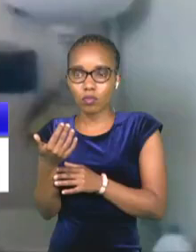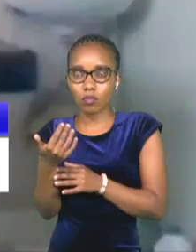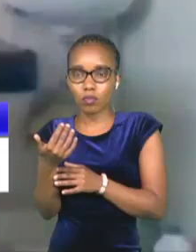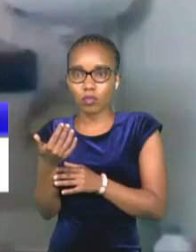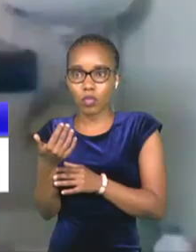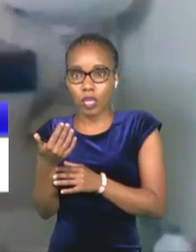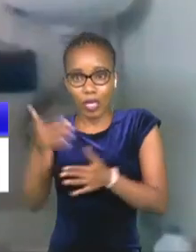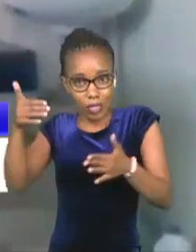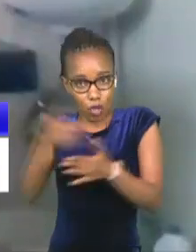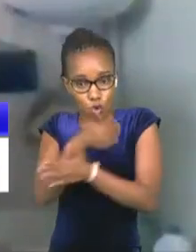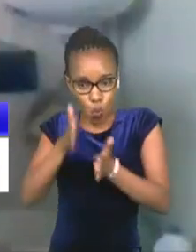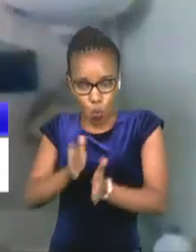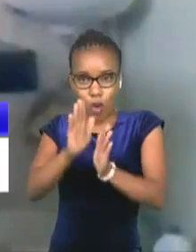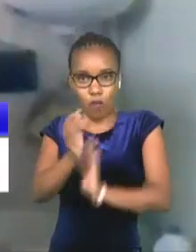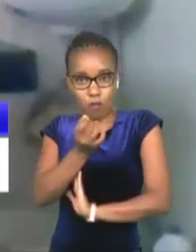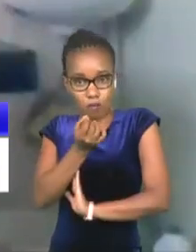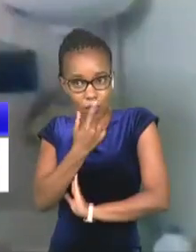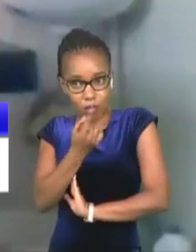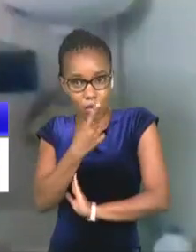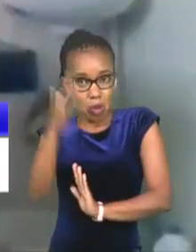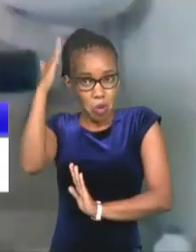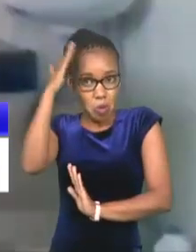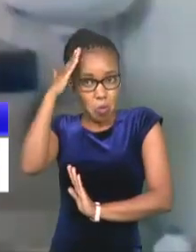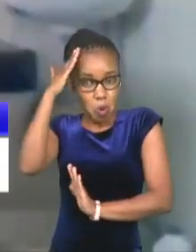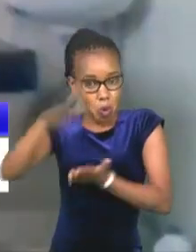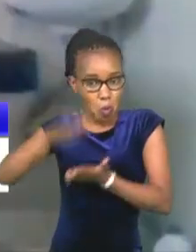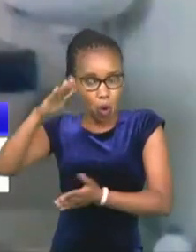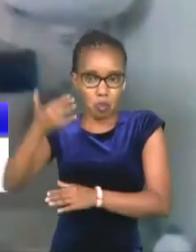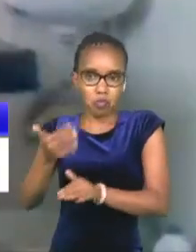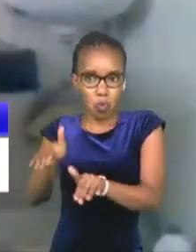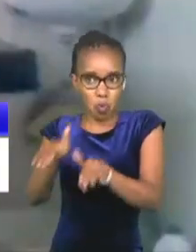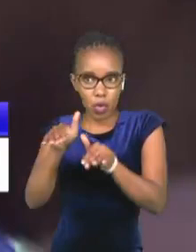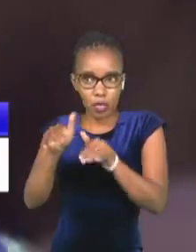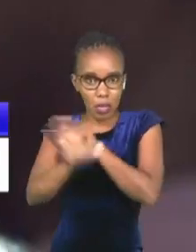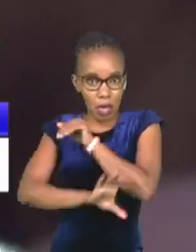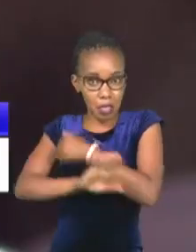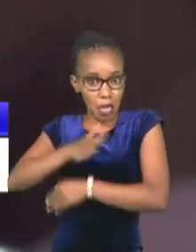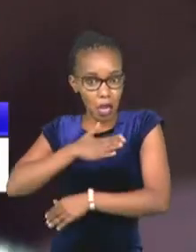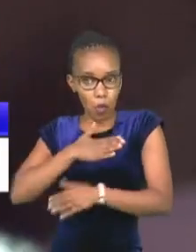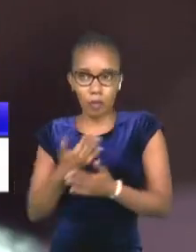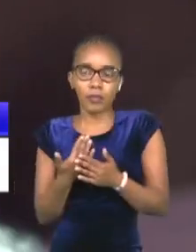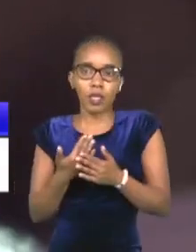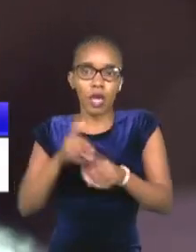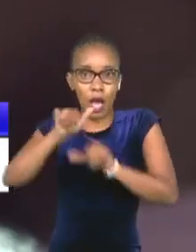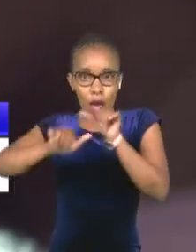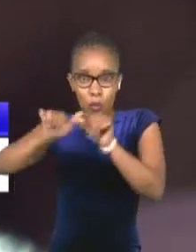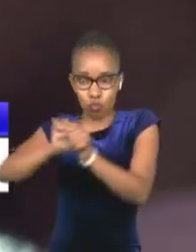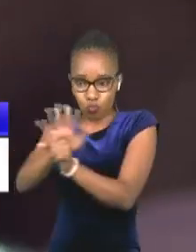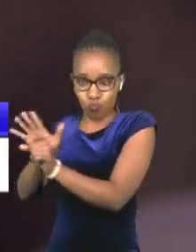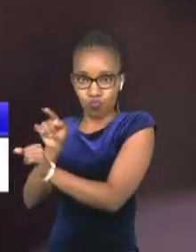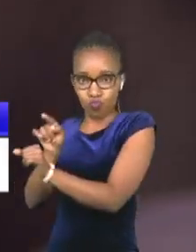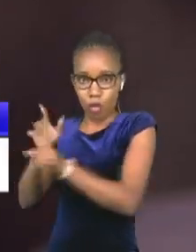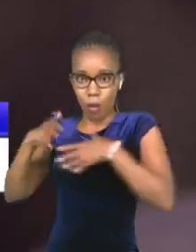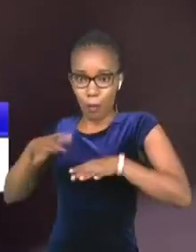it's a new treatment modality. We are yet to know more about it, as maybe we get it in our country. When it comes to coronavirus,